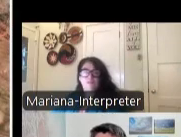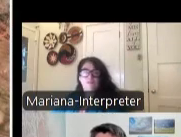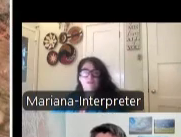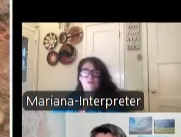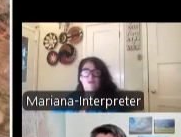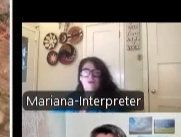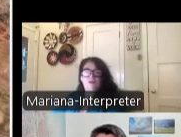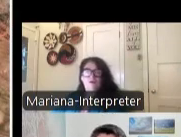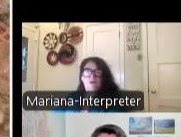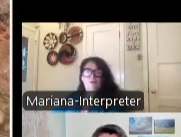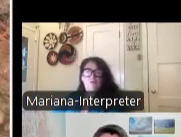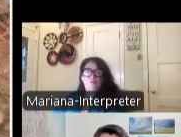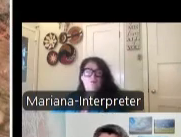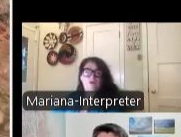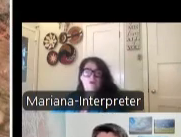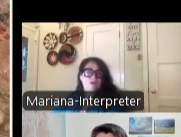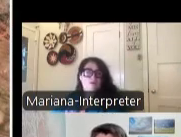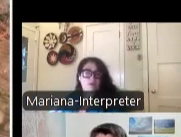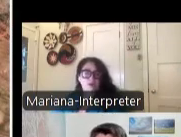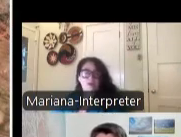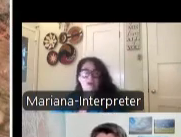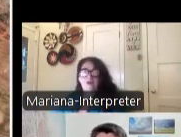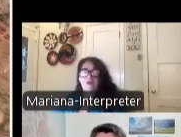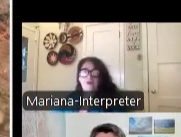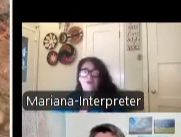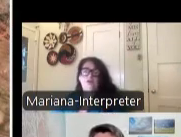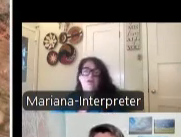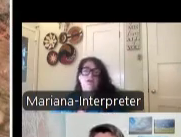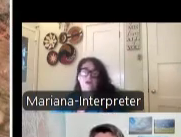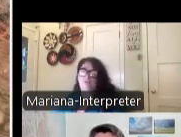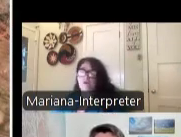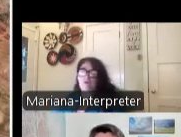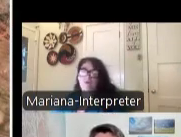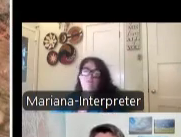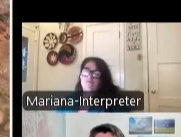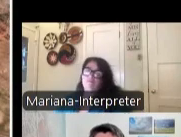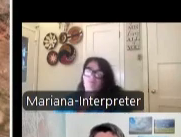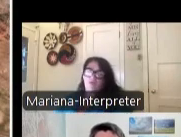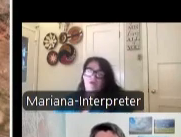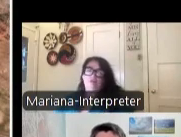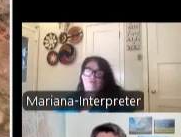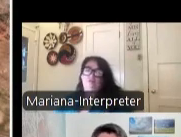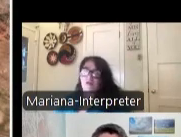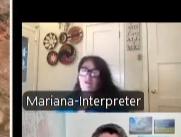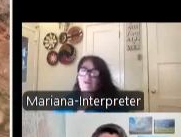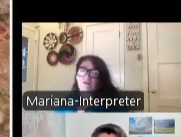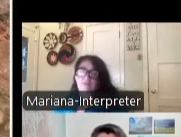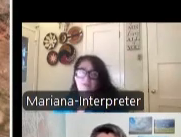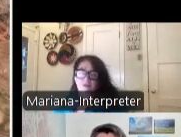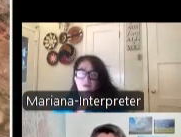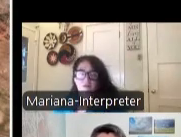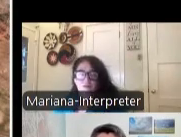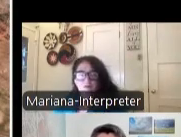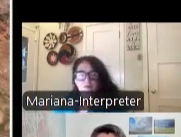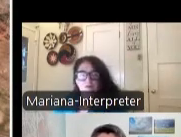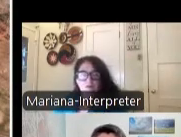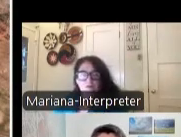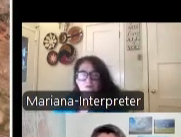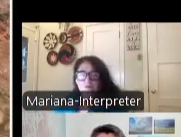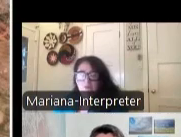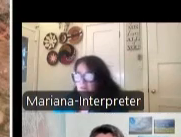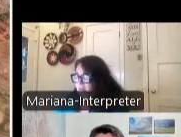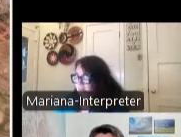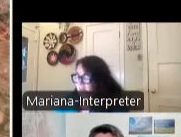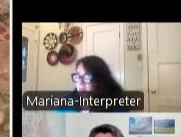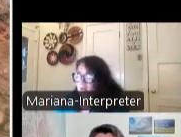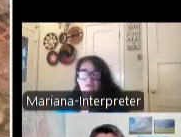might expect the future to hold and what I think it might actually hold. Those are, I have come to learn that there's often a little bit of a gap there.